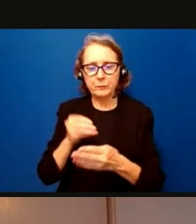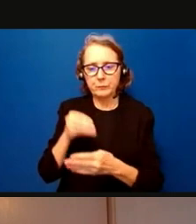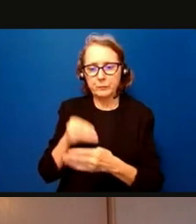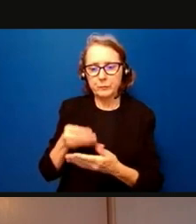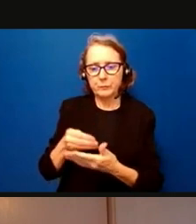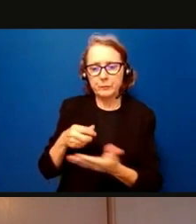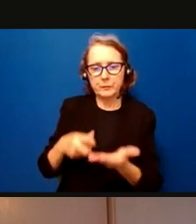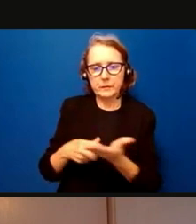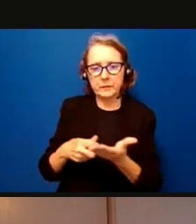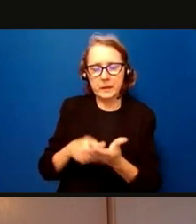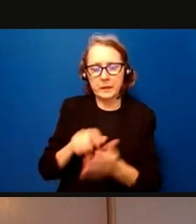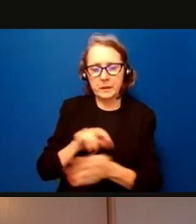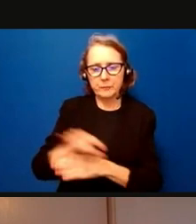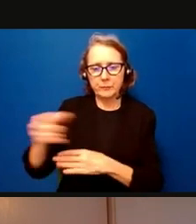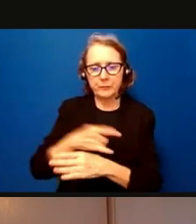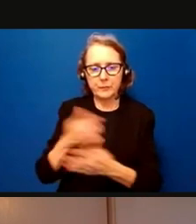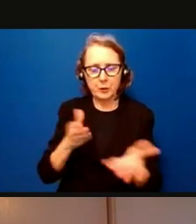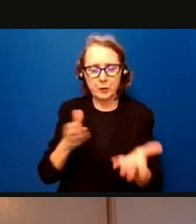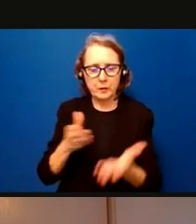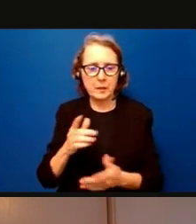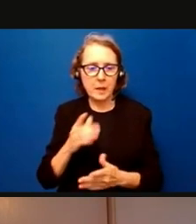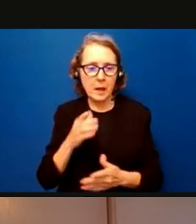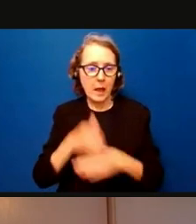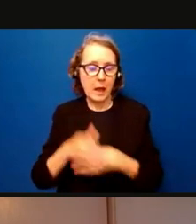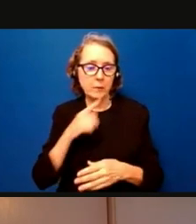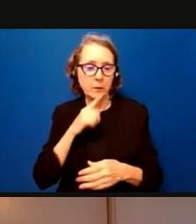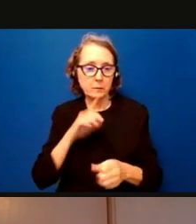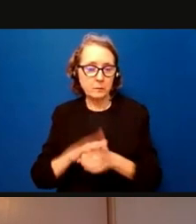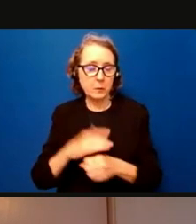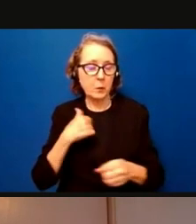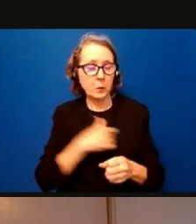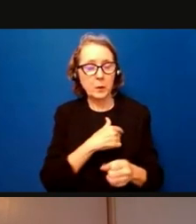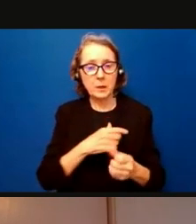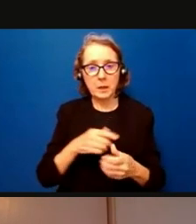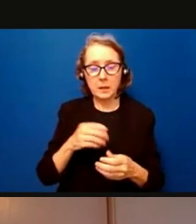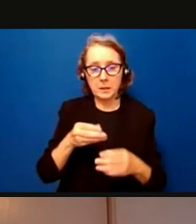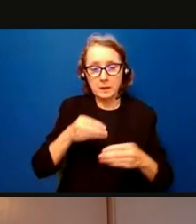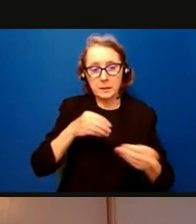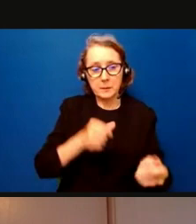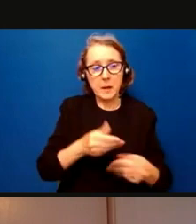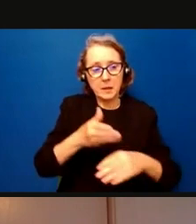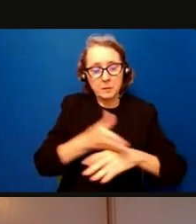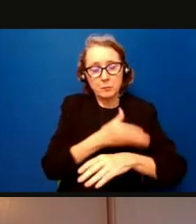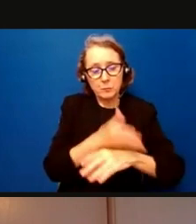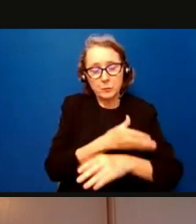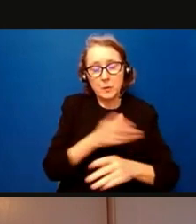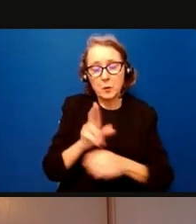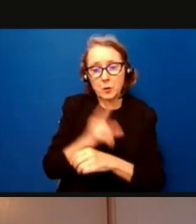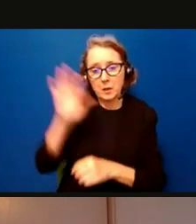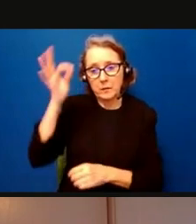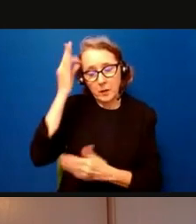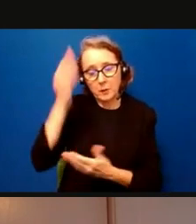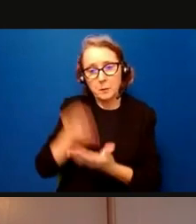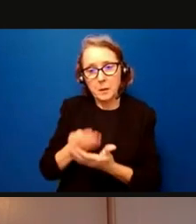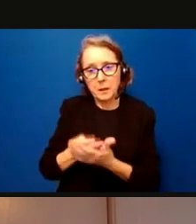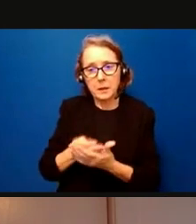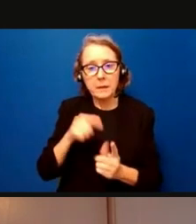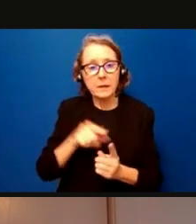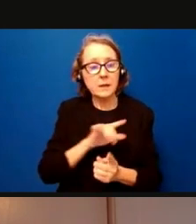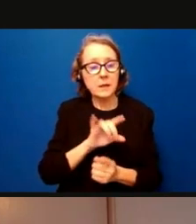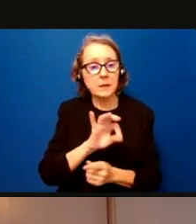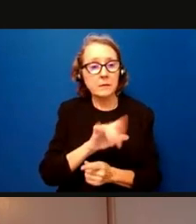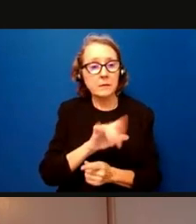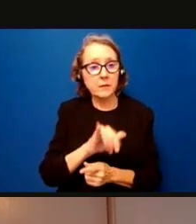proven, we can then expand as service grows using federal dollars. This is Fly Salem's message as well. Although we need